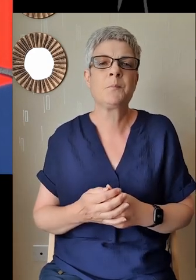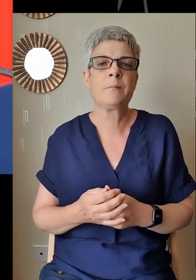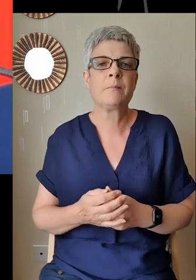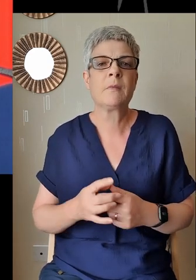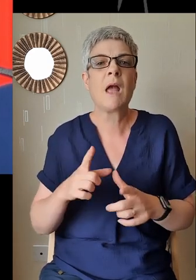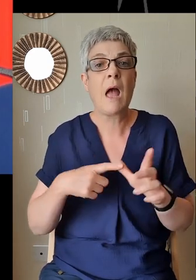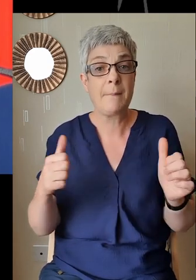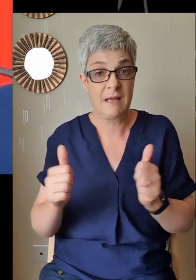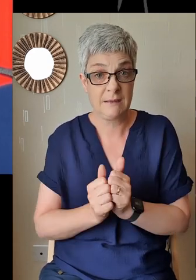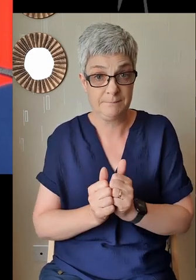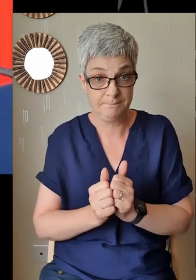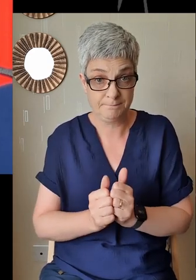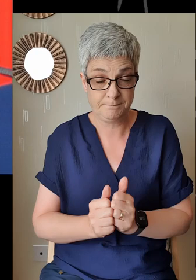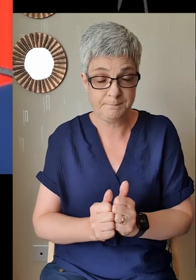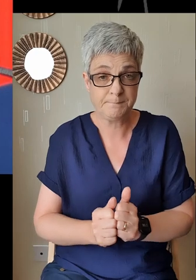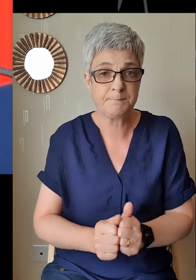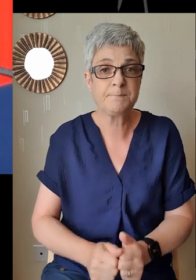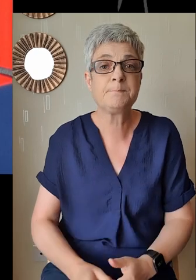Amen.